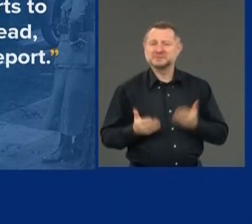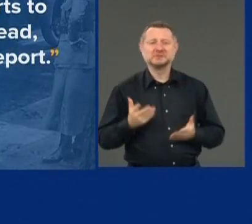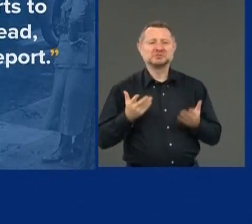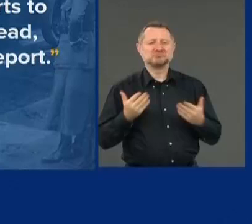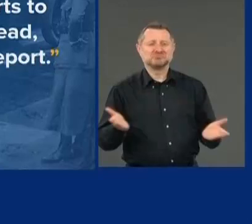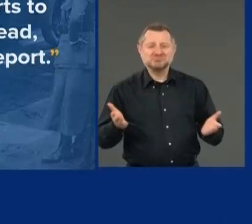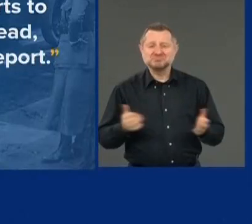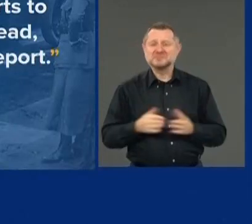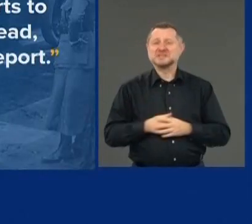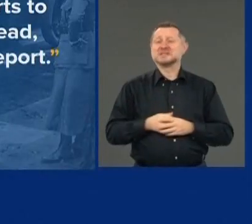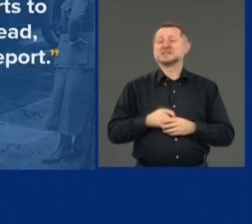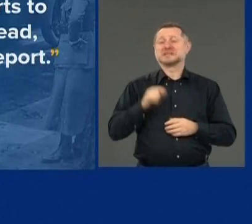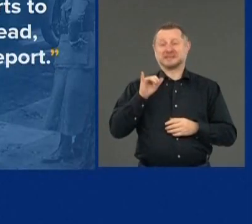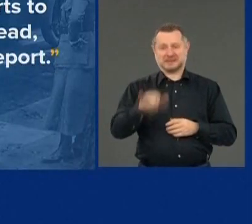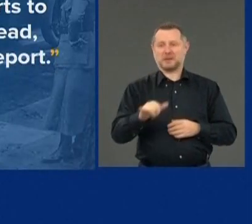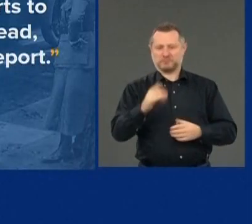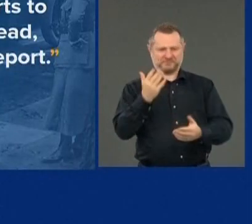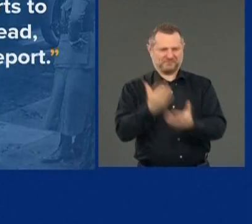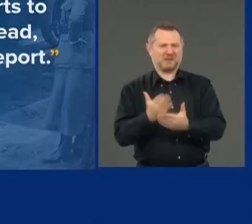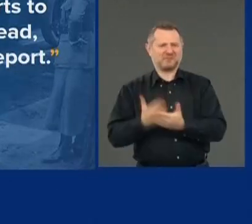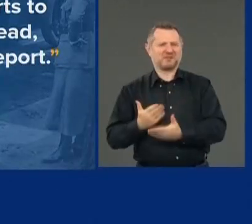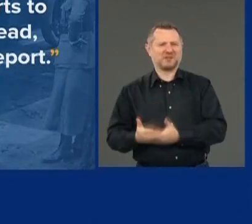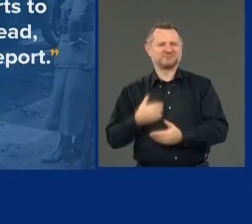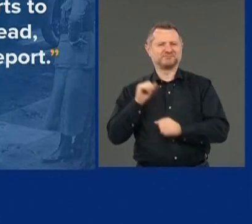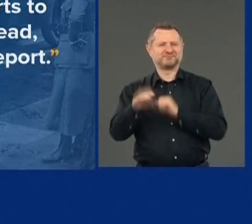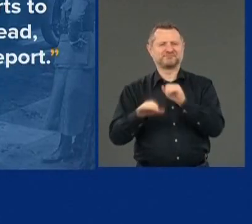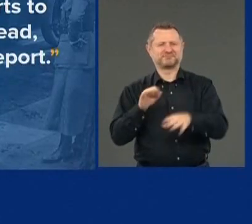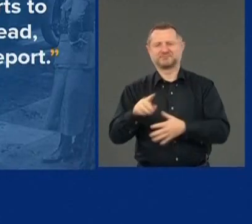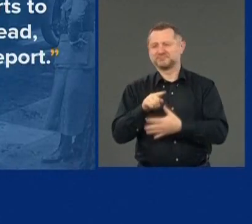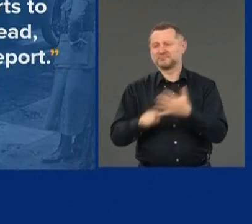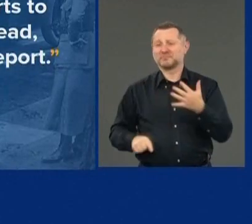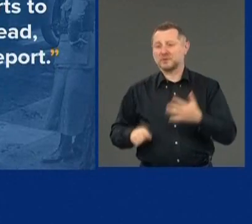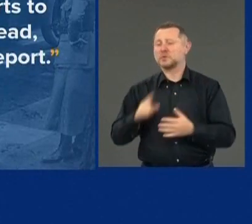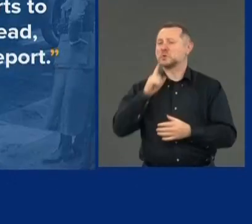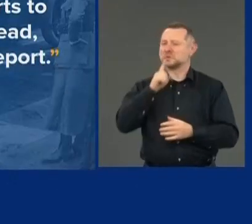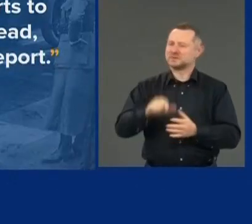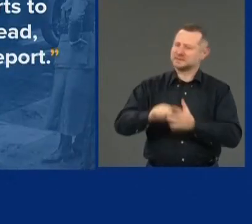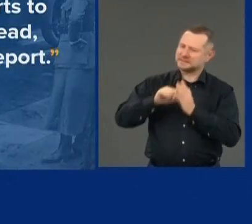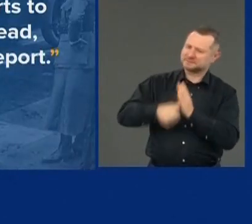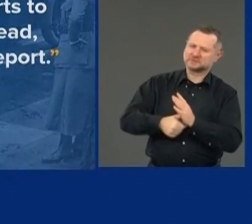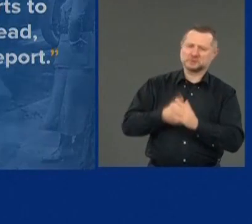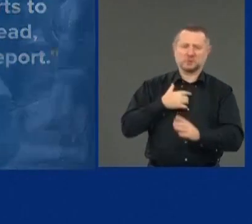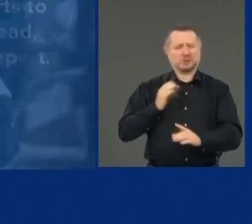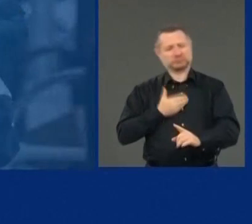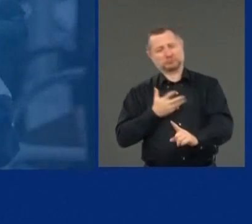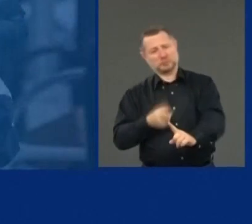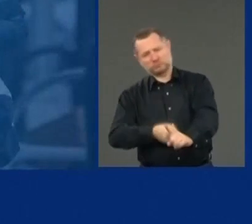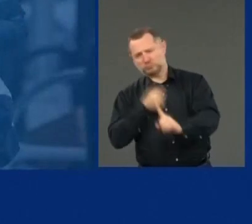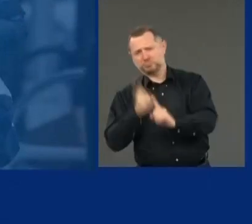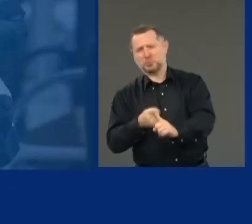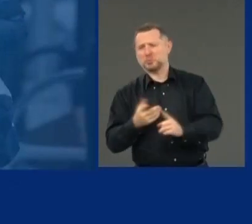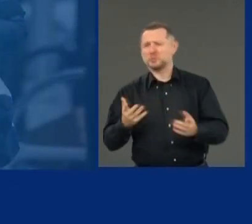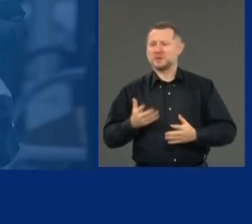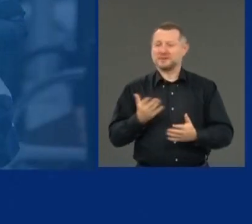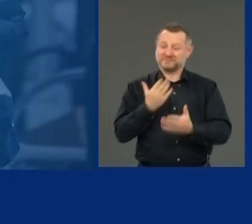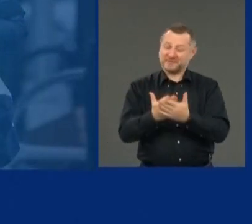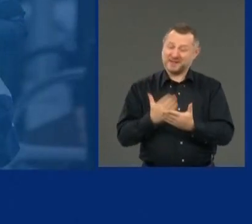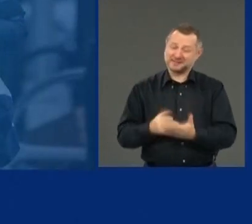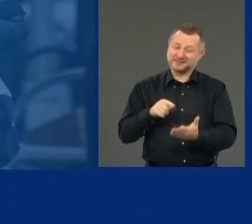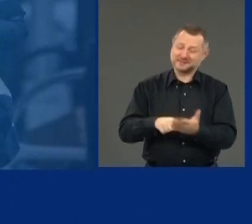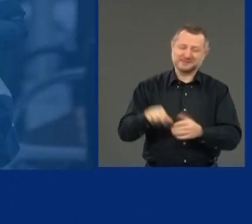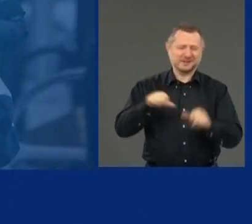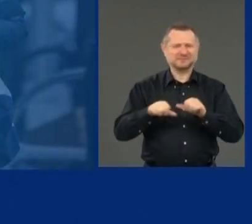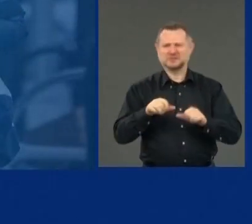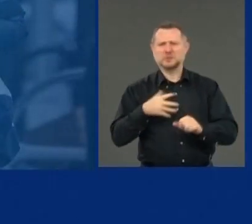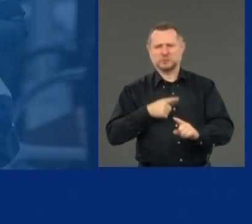Those are all facts, and they reinforce the point that we've been making. Follow the numbers, follow the science. And we